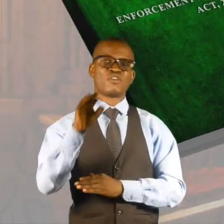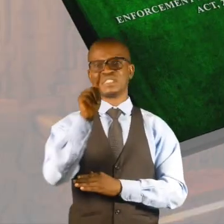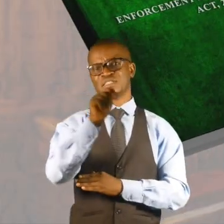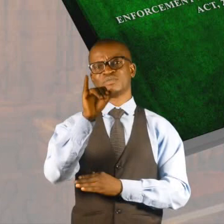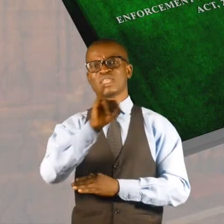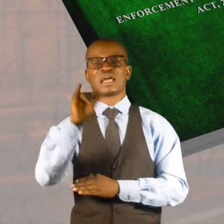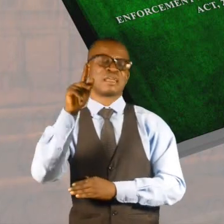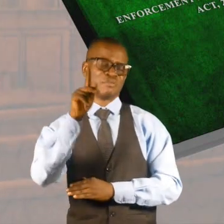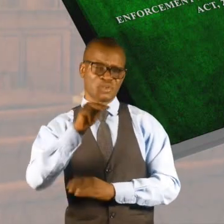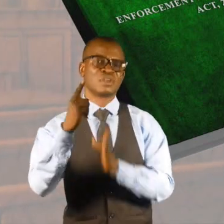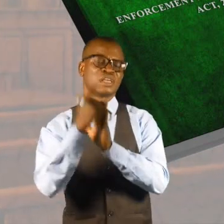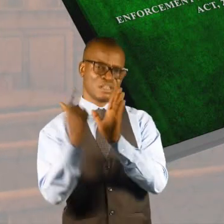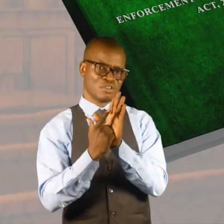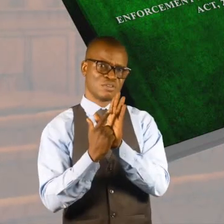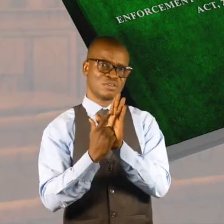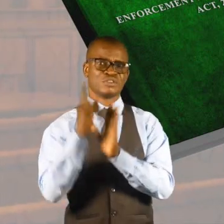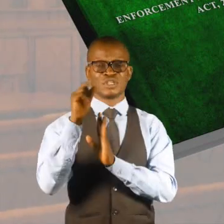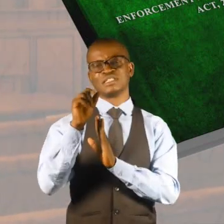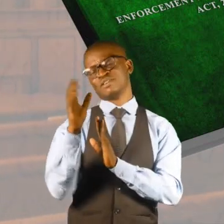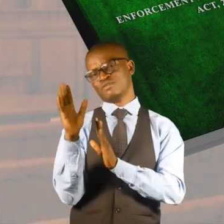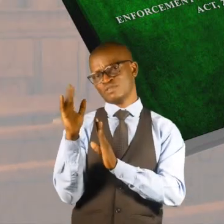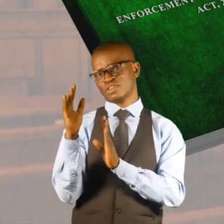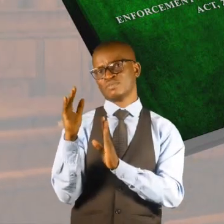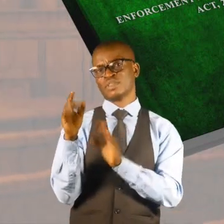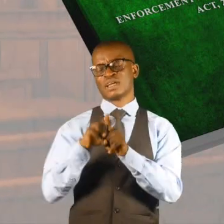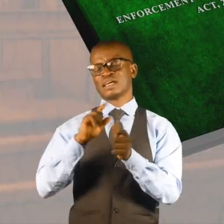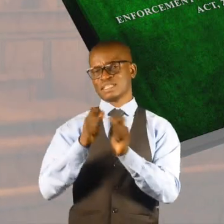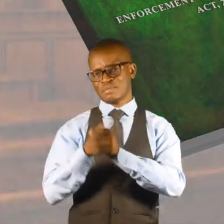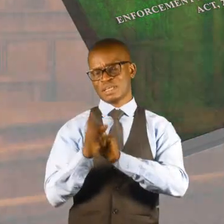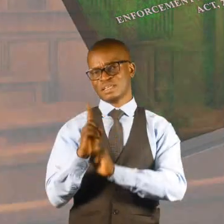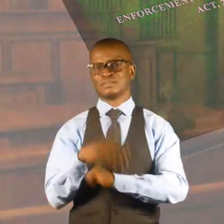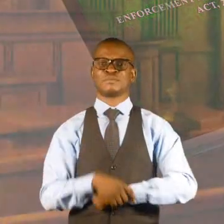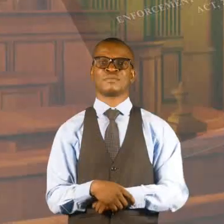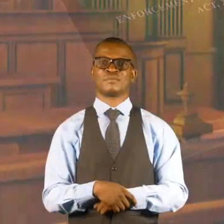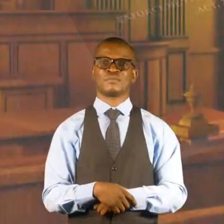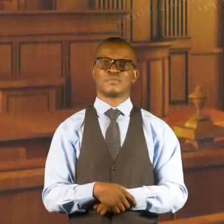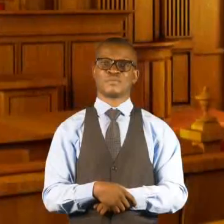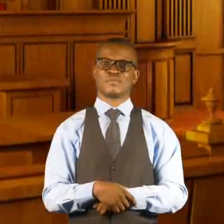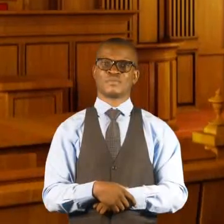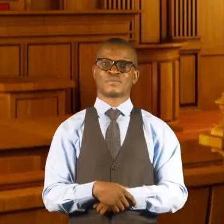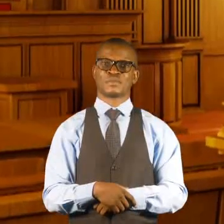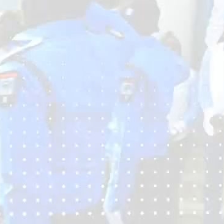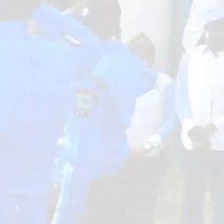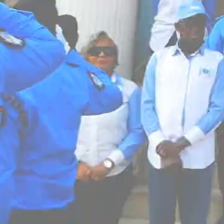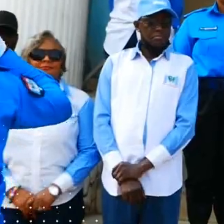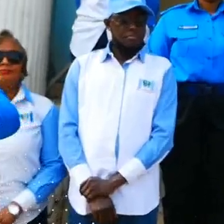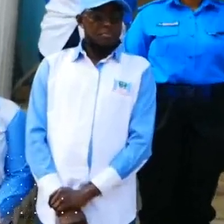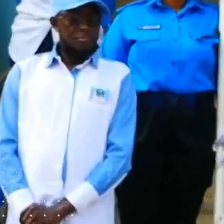the Trafficking in Persons Prohibition, Enforcement and Administration Act 2015, as amended.